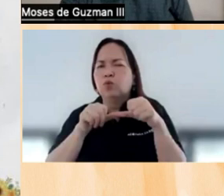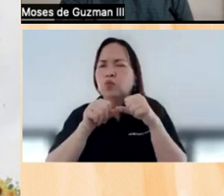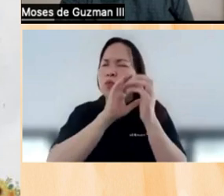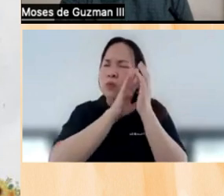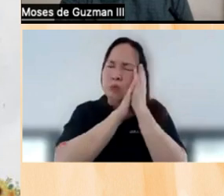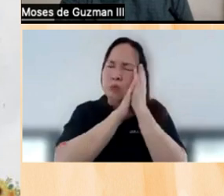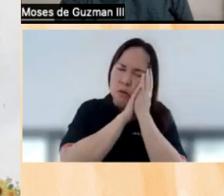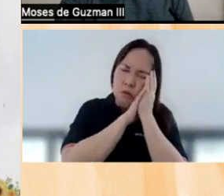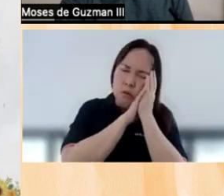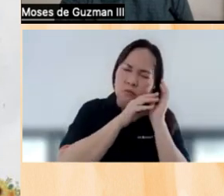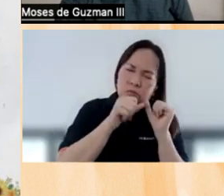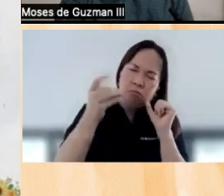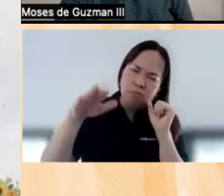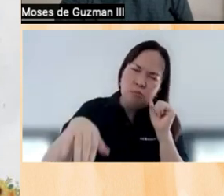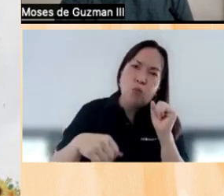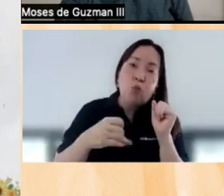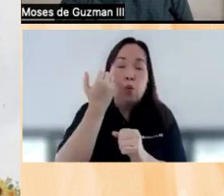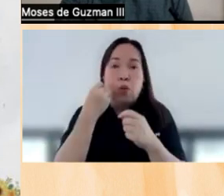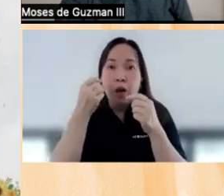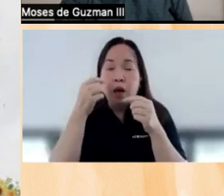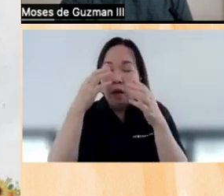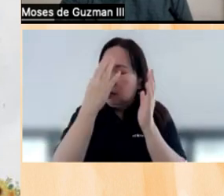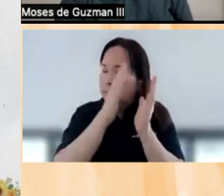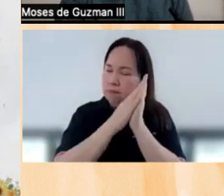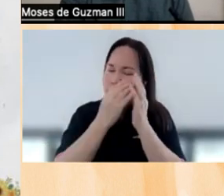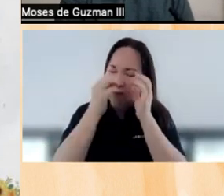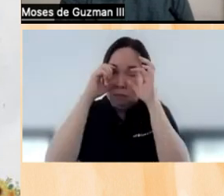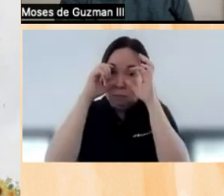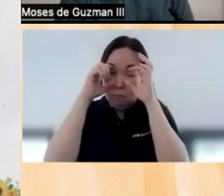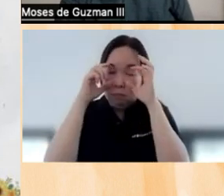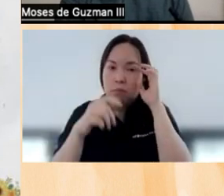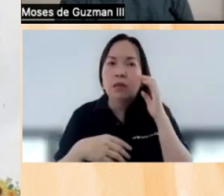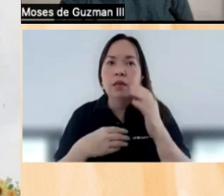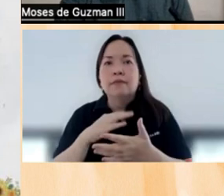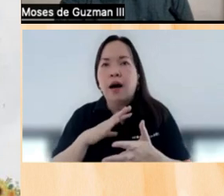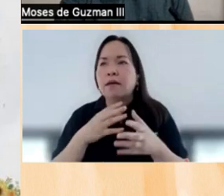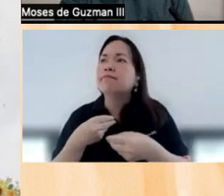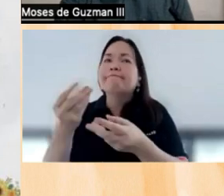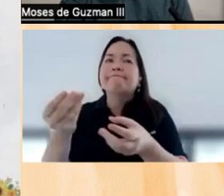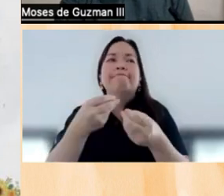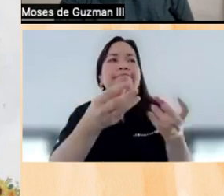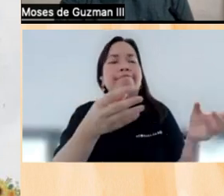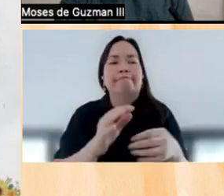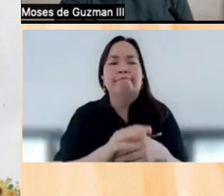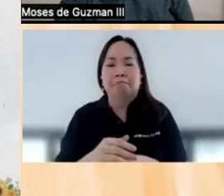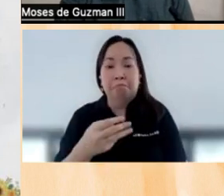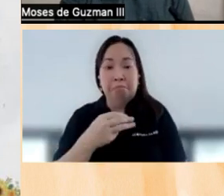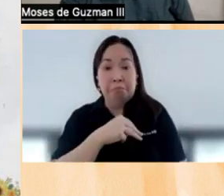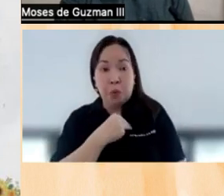someone has specific mental health needs. We should conduct a suicide